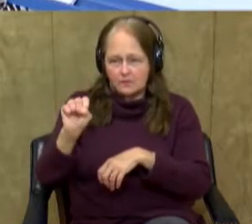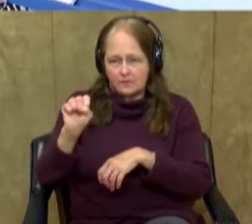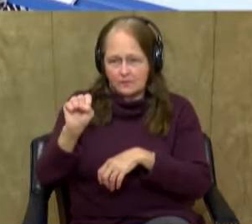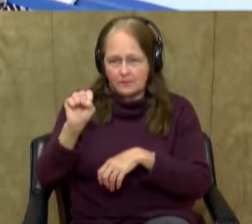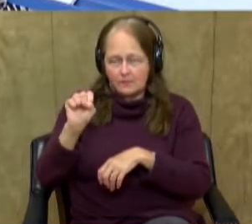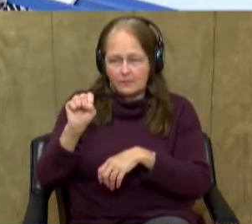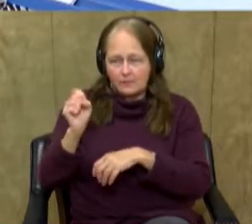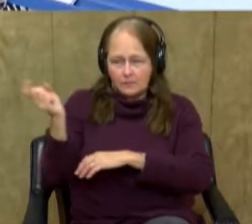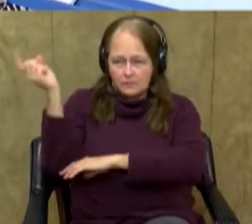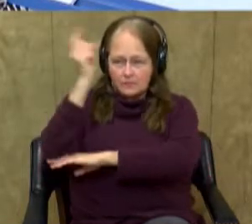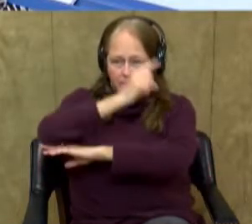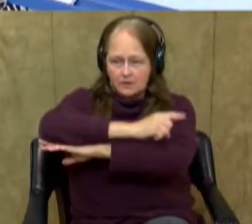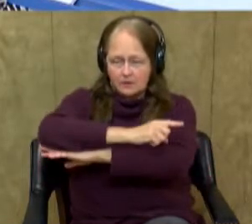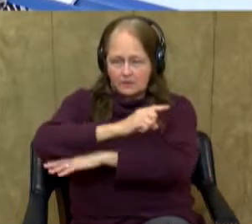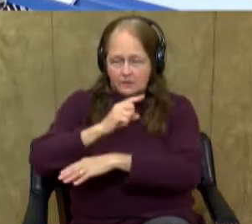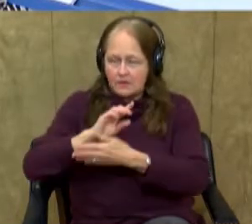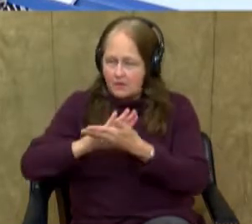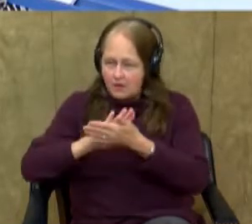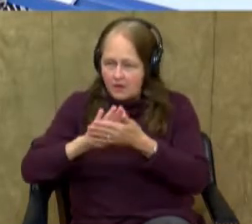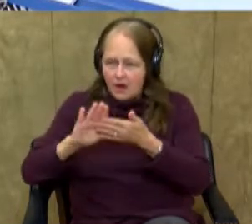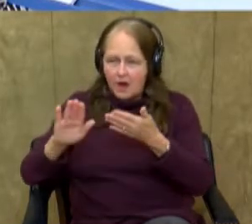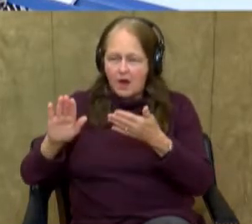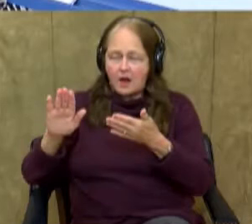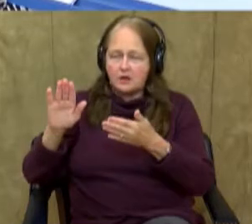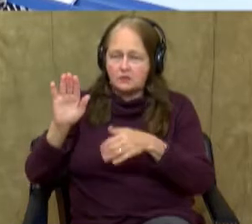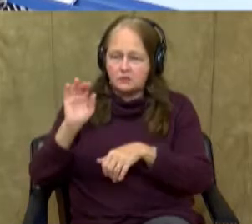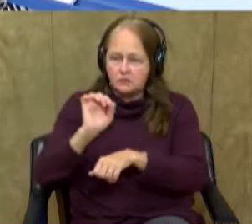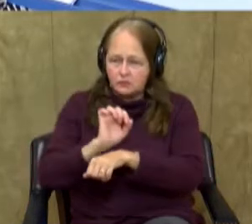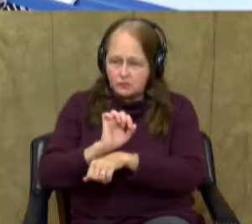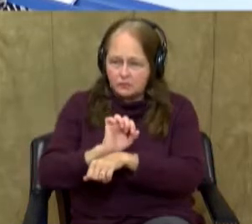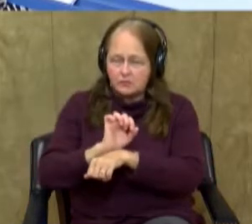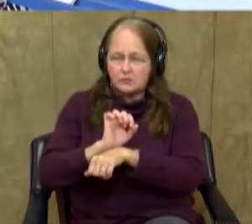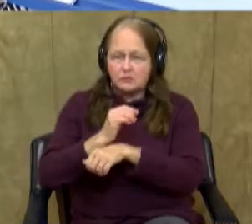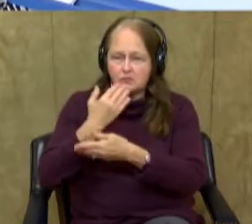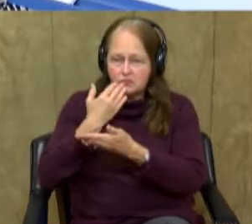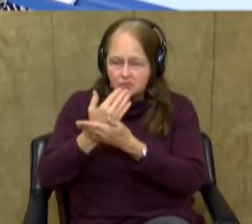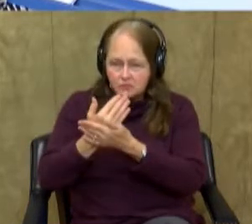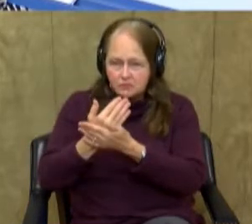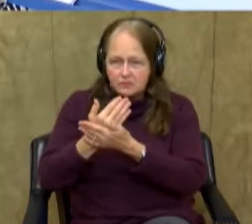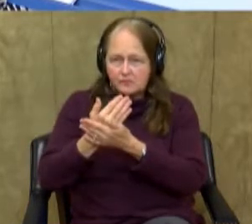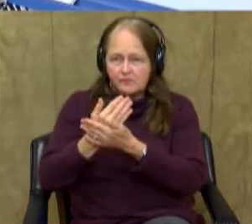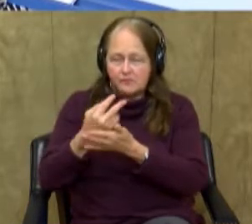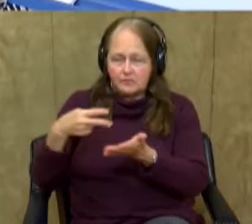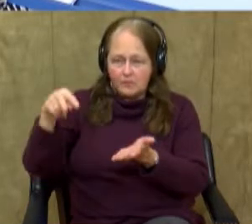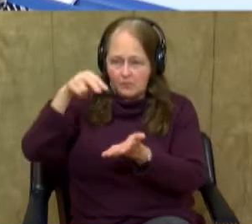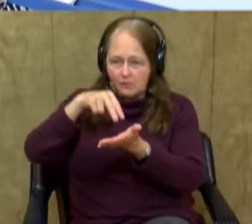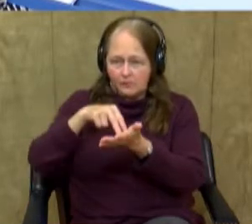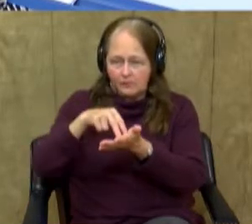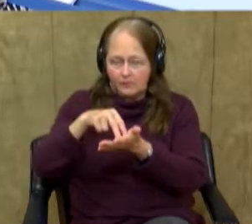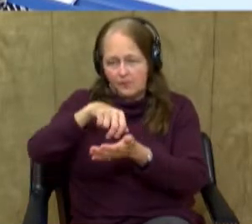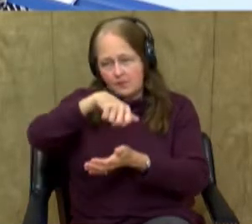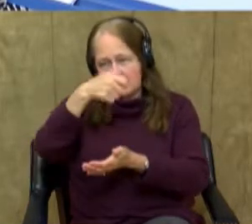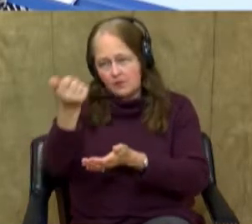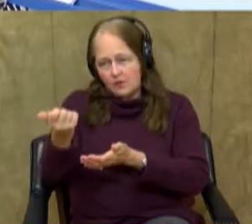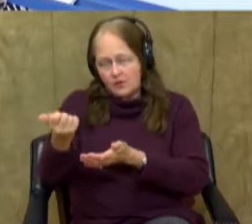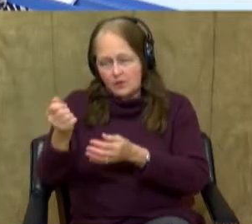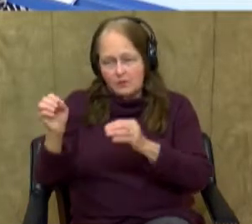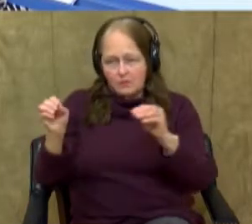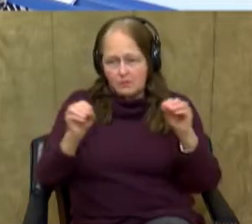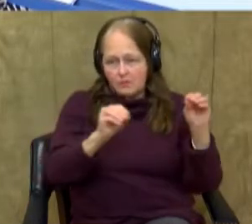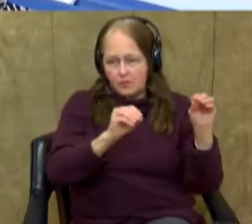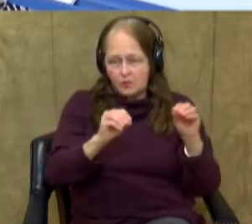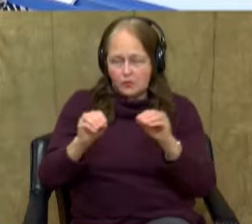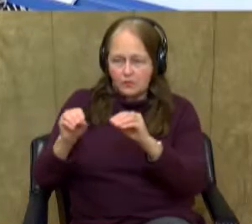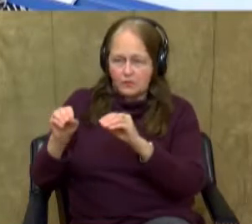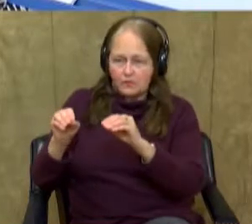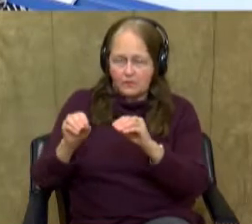week. Nice job, guys. How about Miss Chabot? Since we're already standing, we're going to do another movement activity.